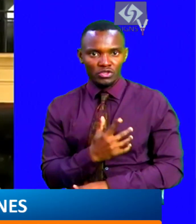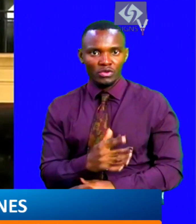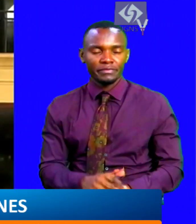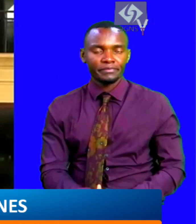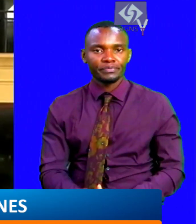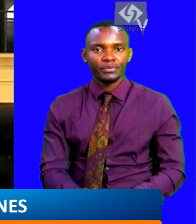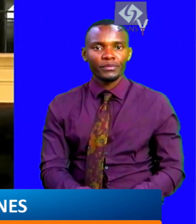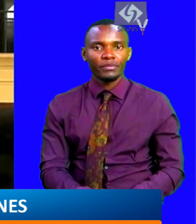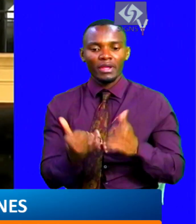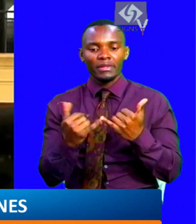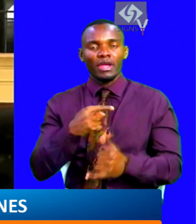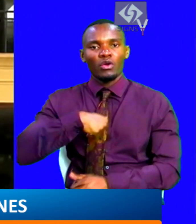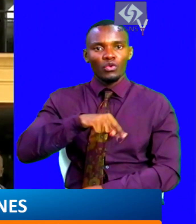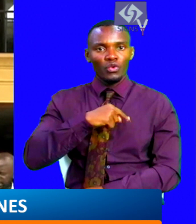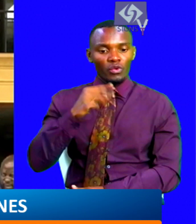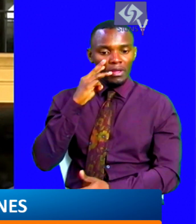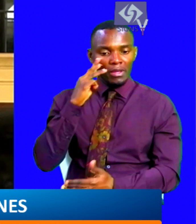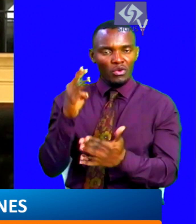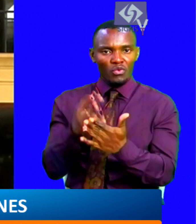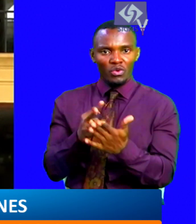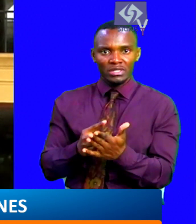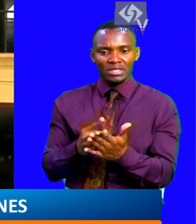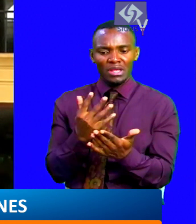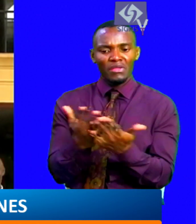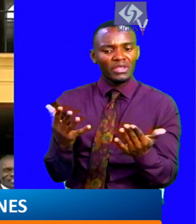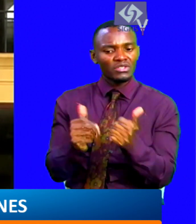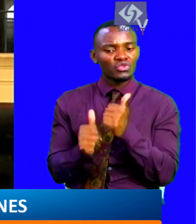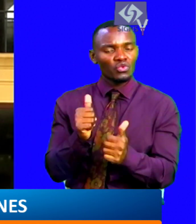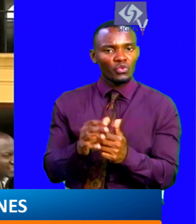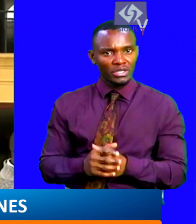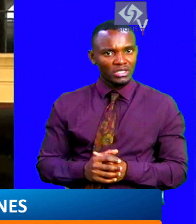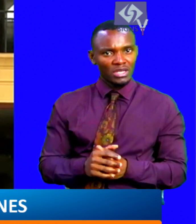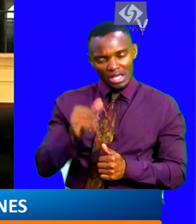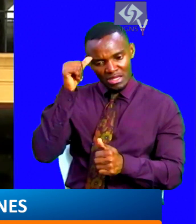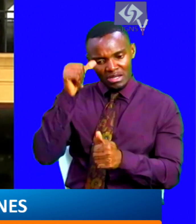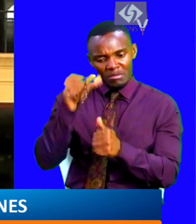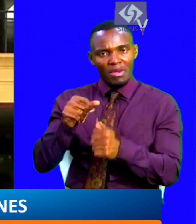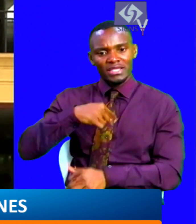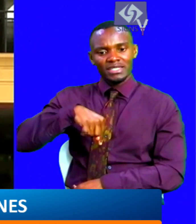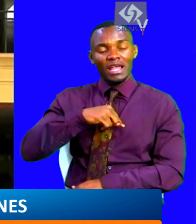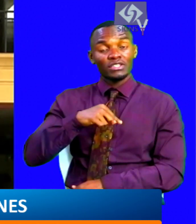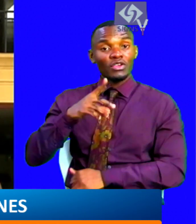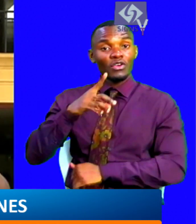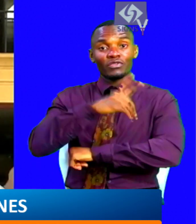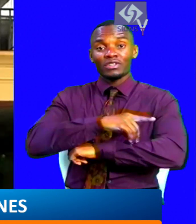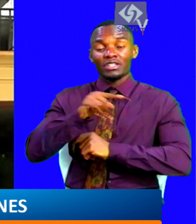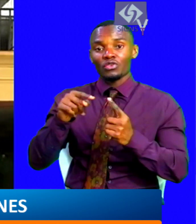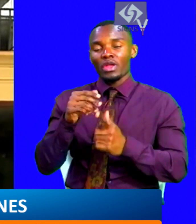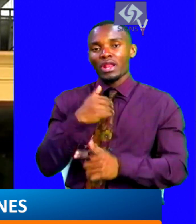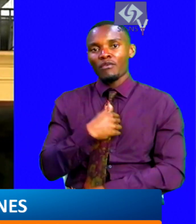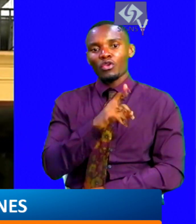kwa kusimama kidete na kuhakikisha kwamba kuna amani na kuhakikisha kwamba wahalifu